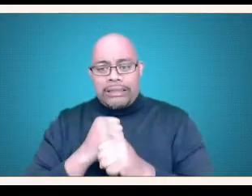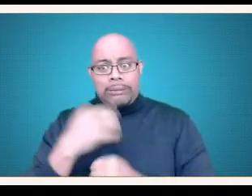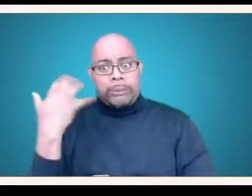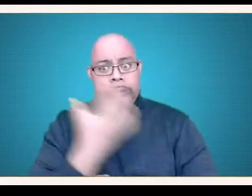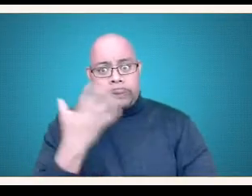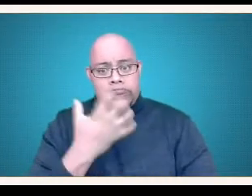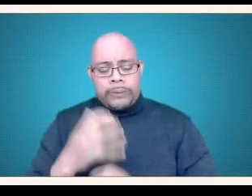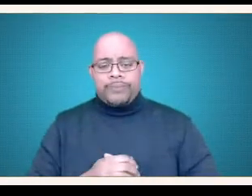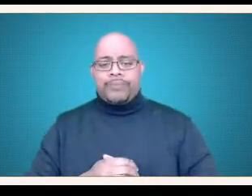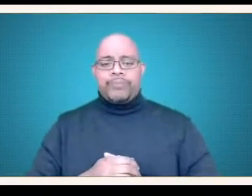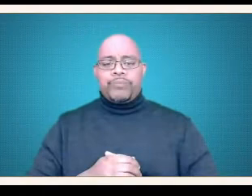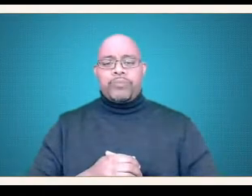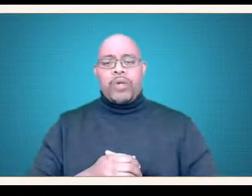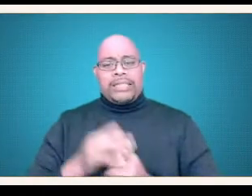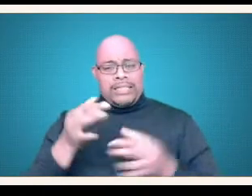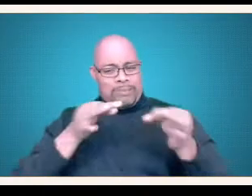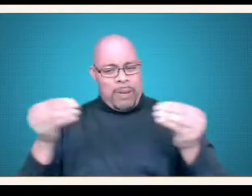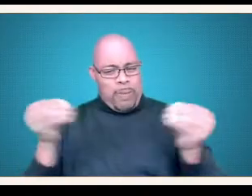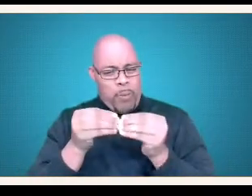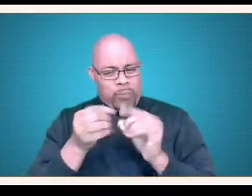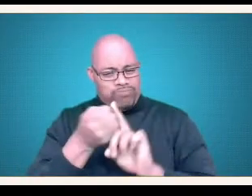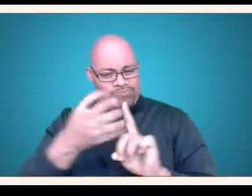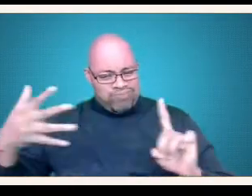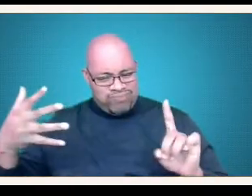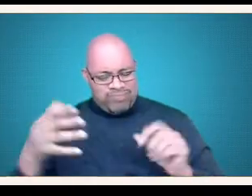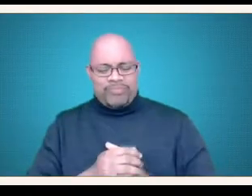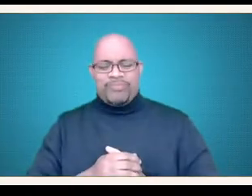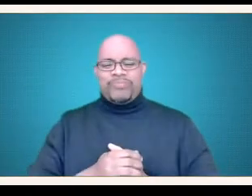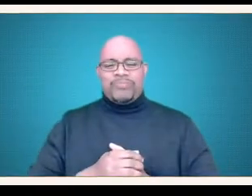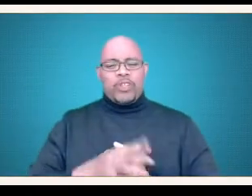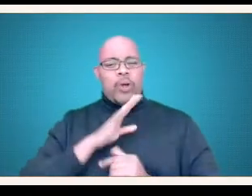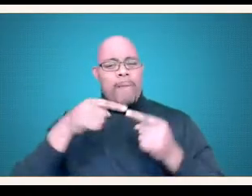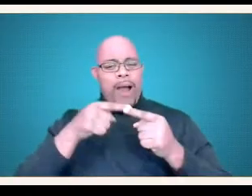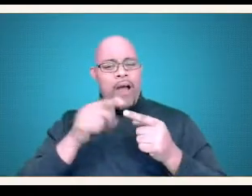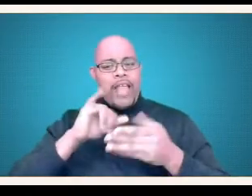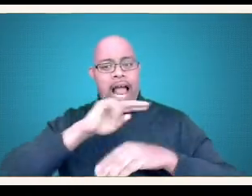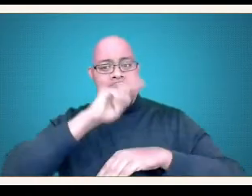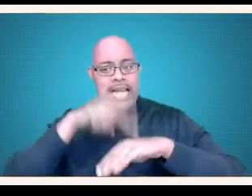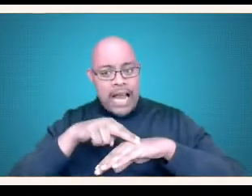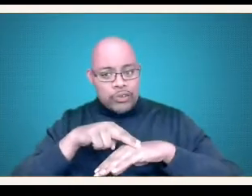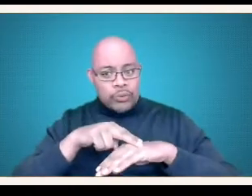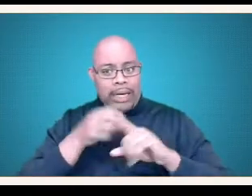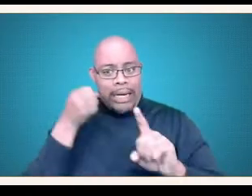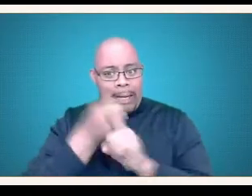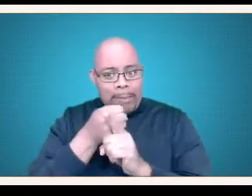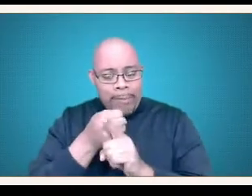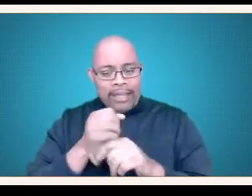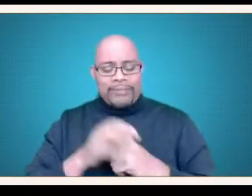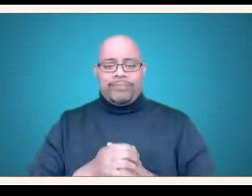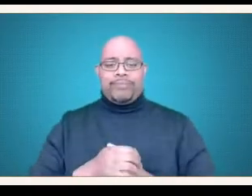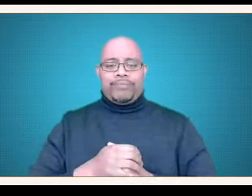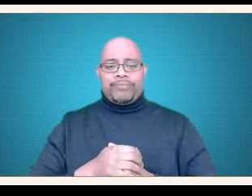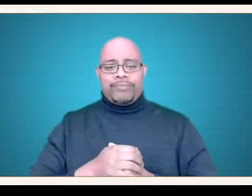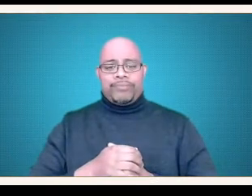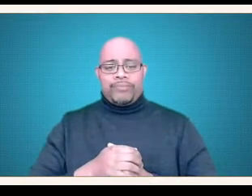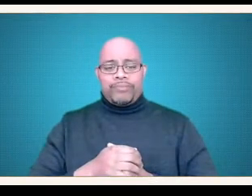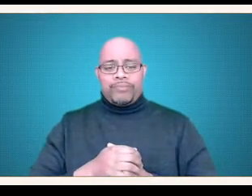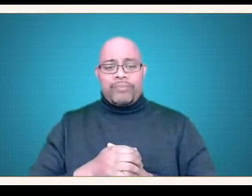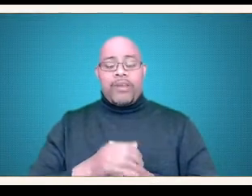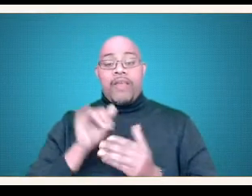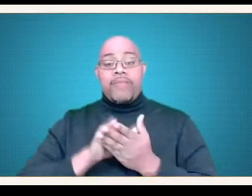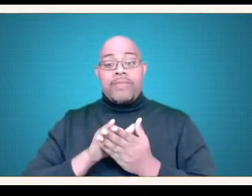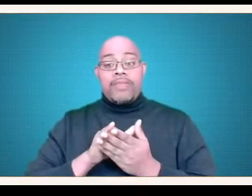30 years. Yikes, right? So let's break that down a little bit into more manageable points and let's talk about the impacts on the natural